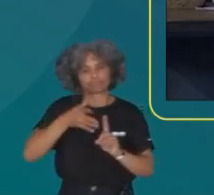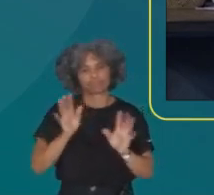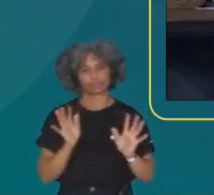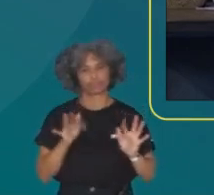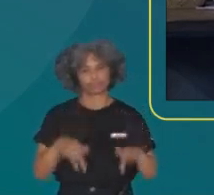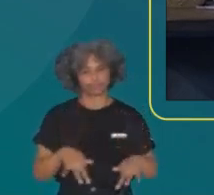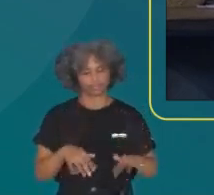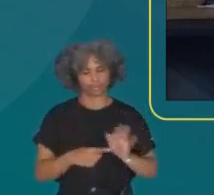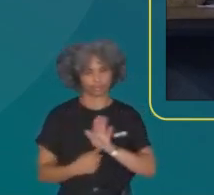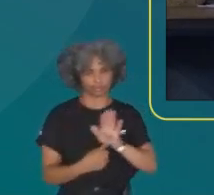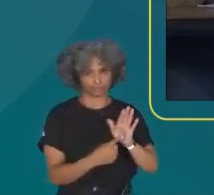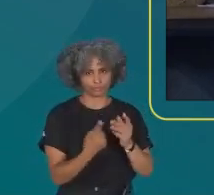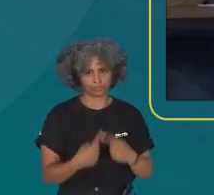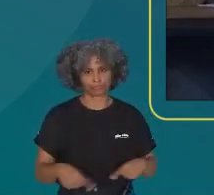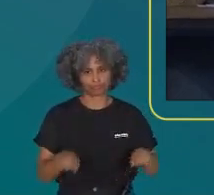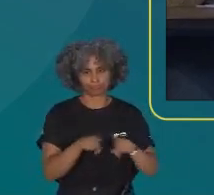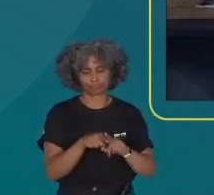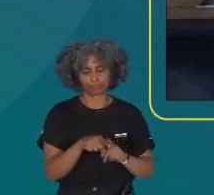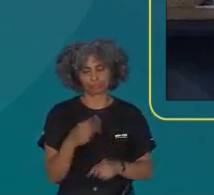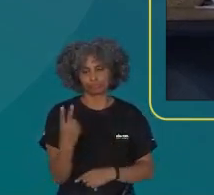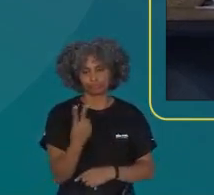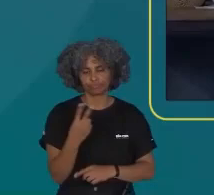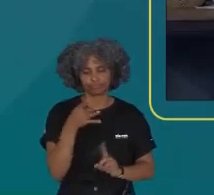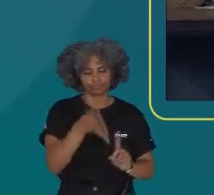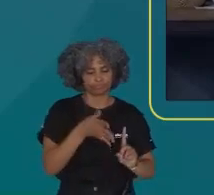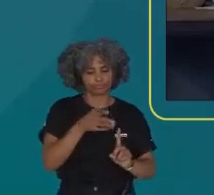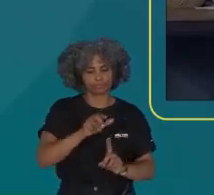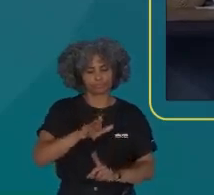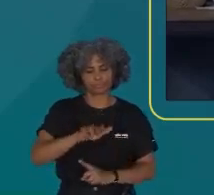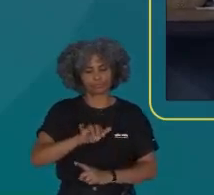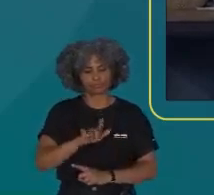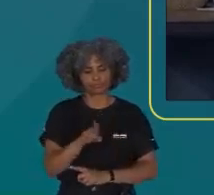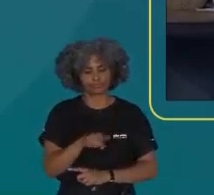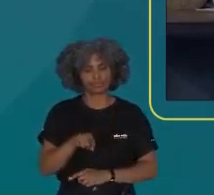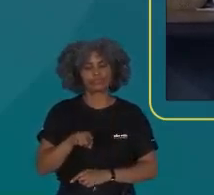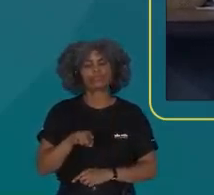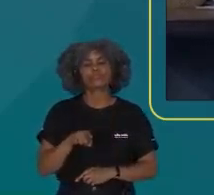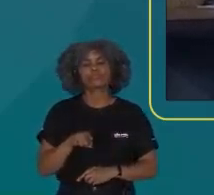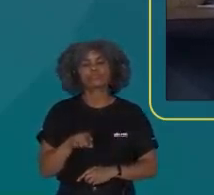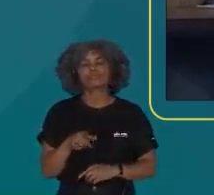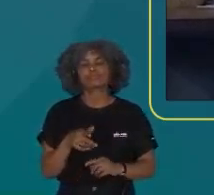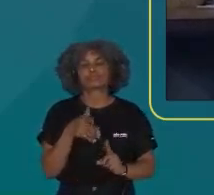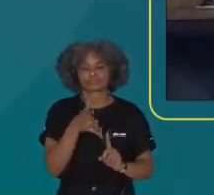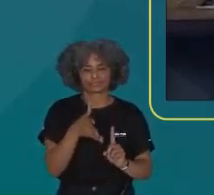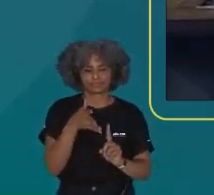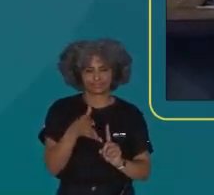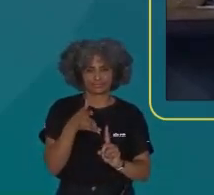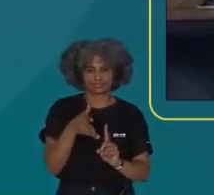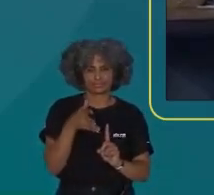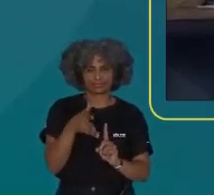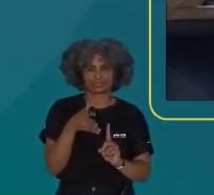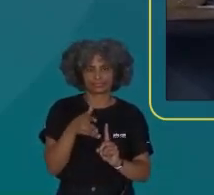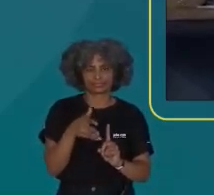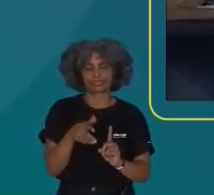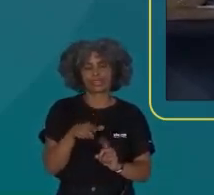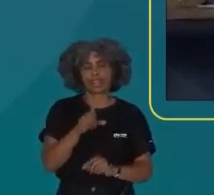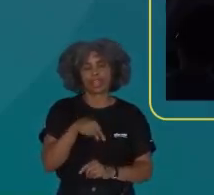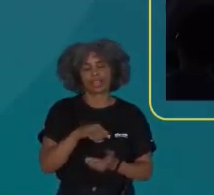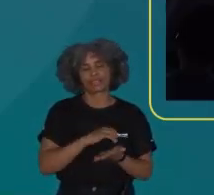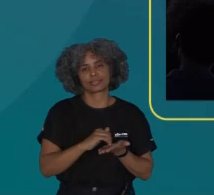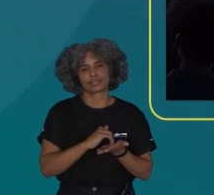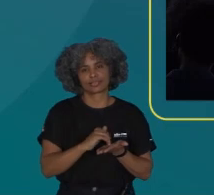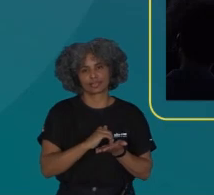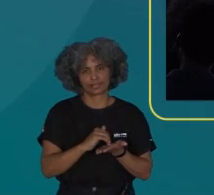second speaker, Louise Guzzi, Secretary of Food and Nutritional Security of Curitiba, Brazil.